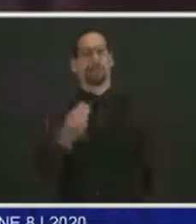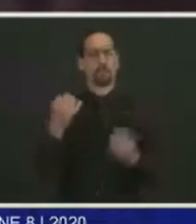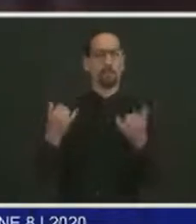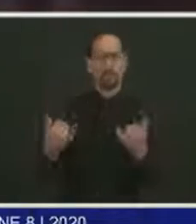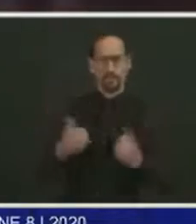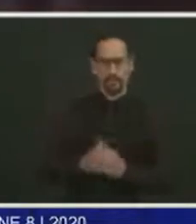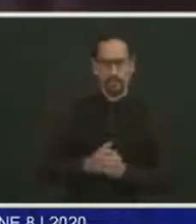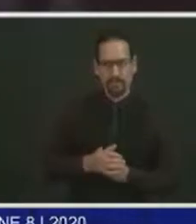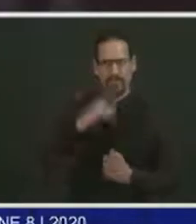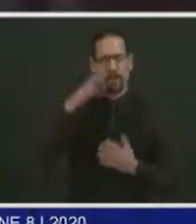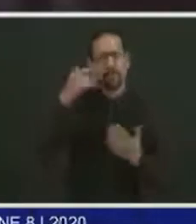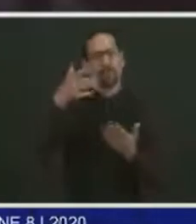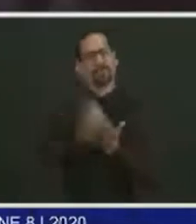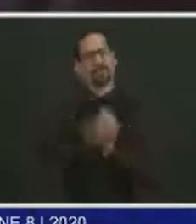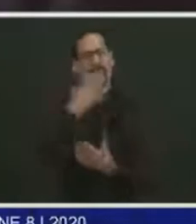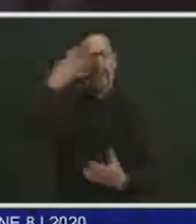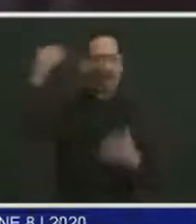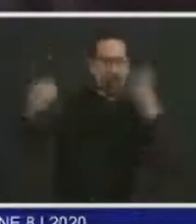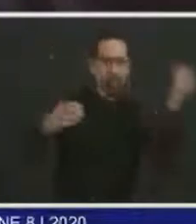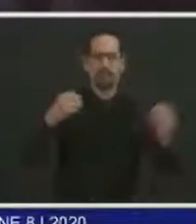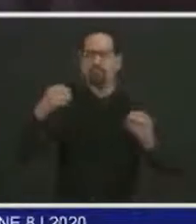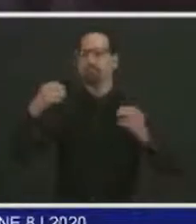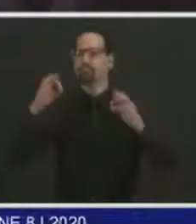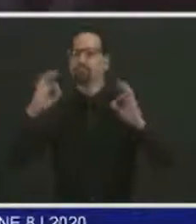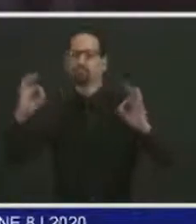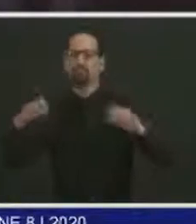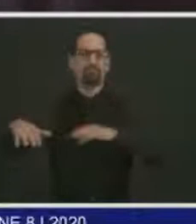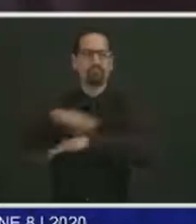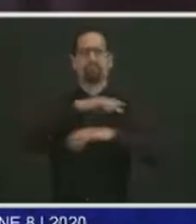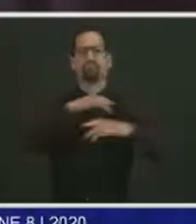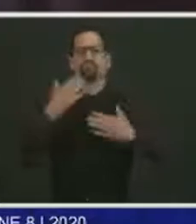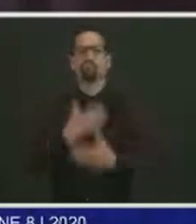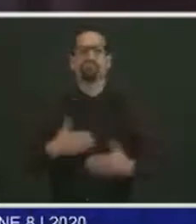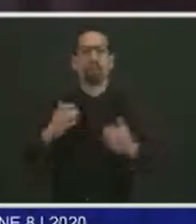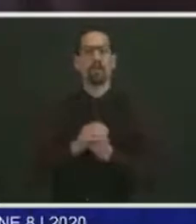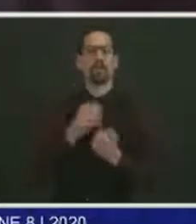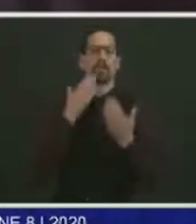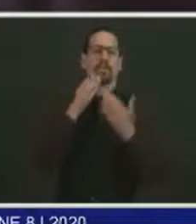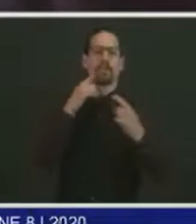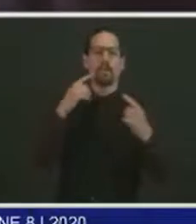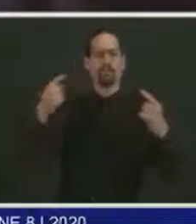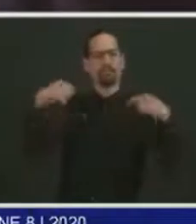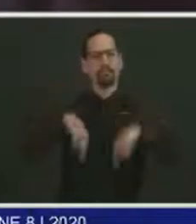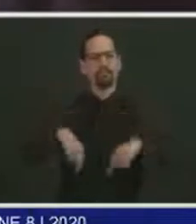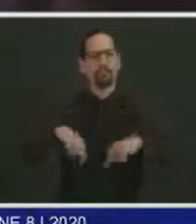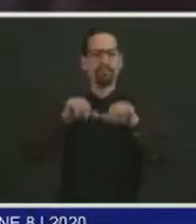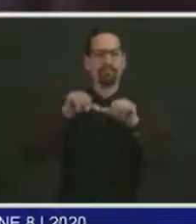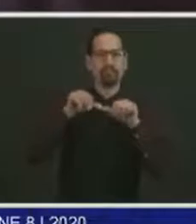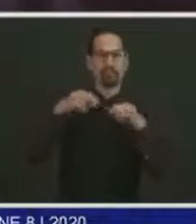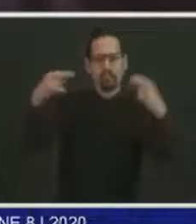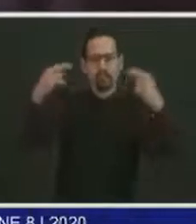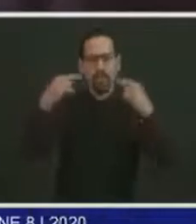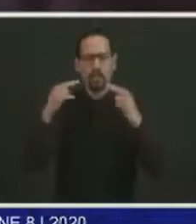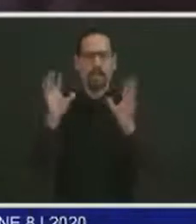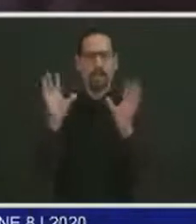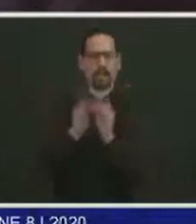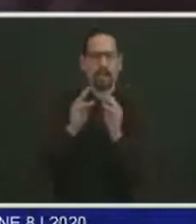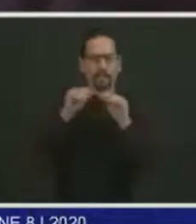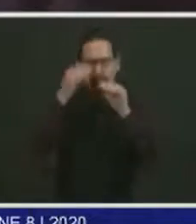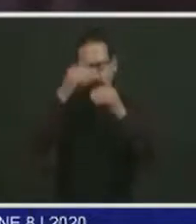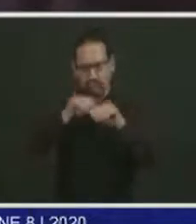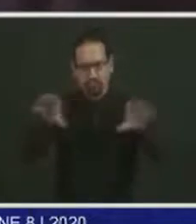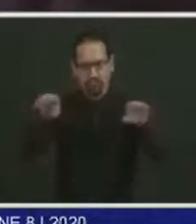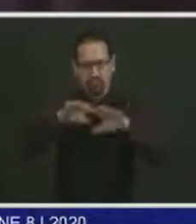bit to enjoy the weather. I want to thank you all for continuing to tune in to these